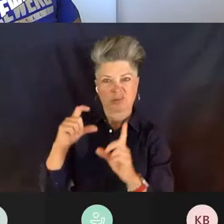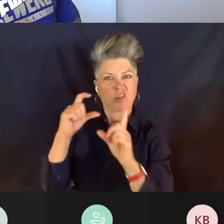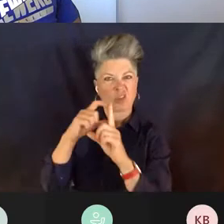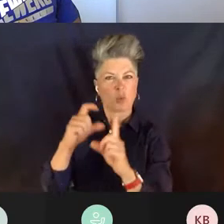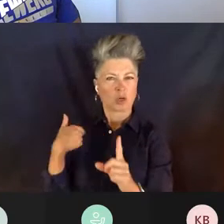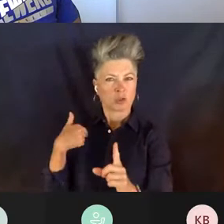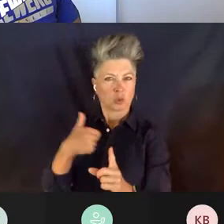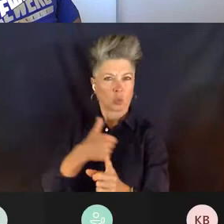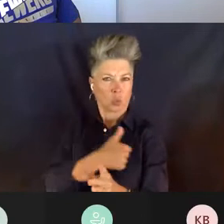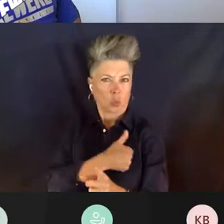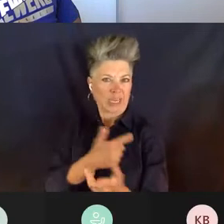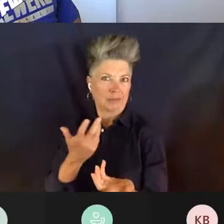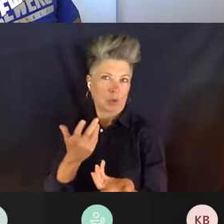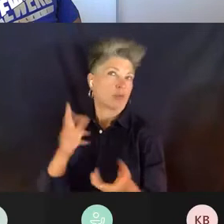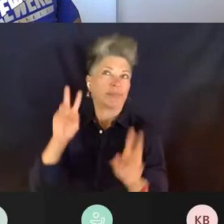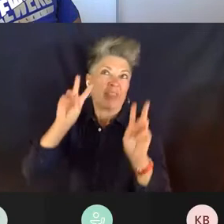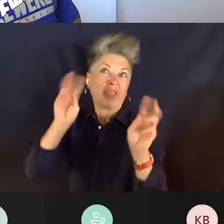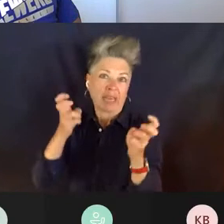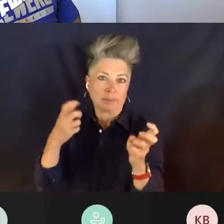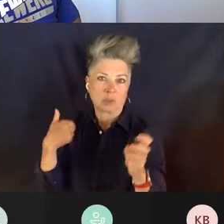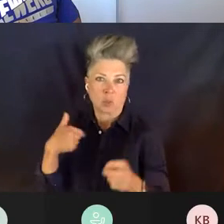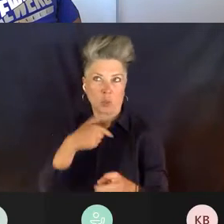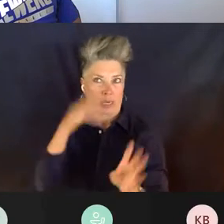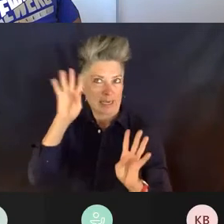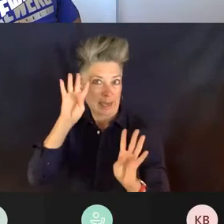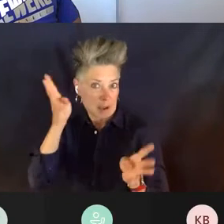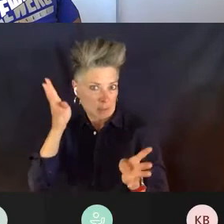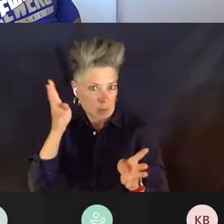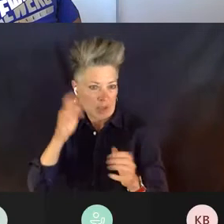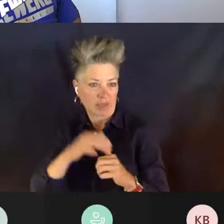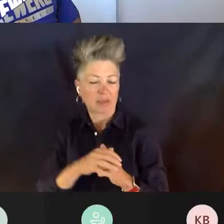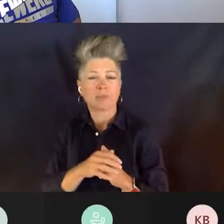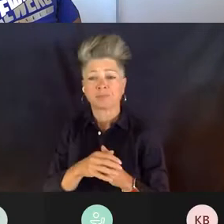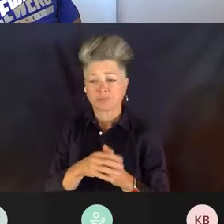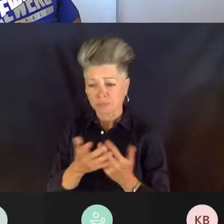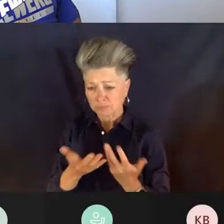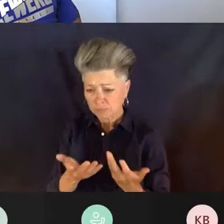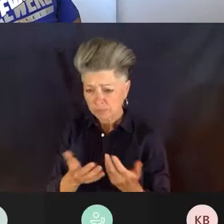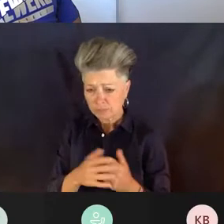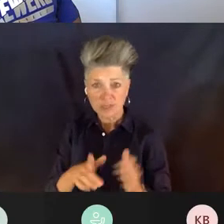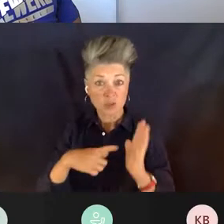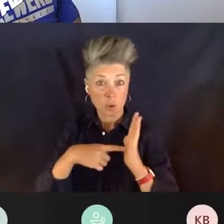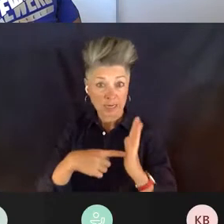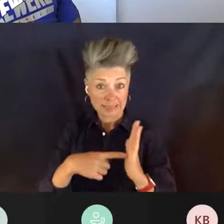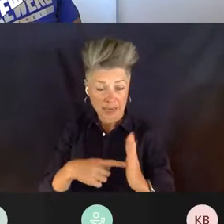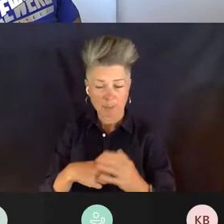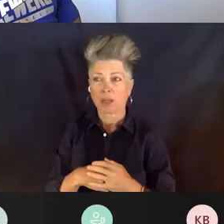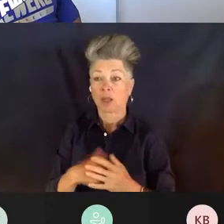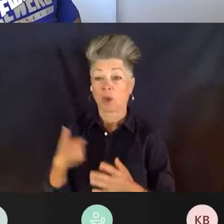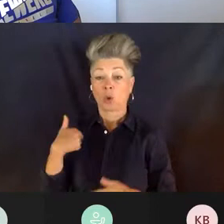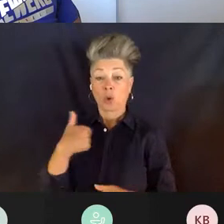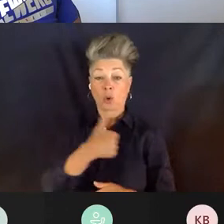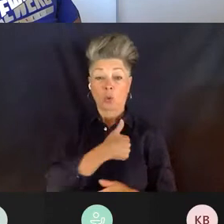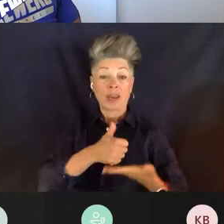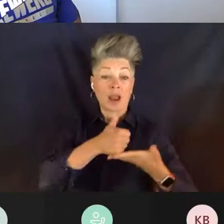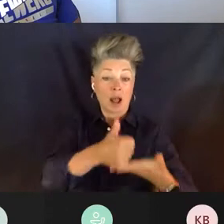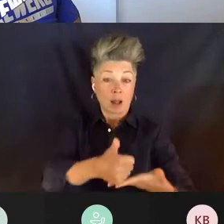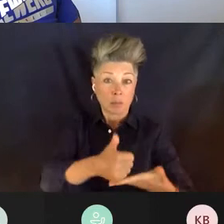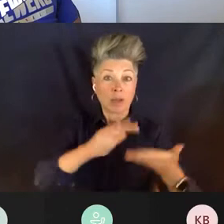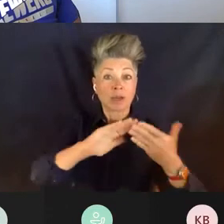we had, or the themes that we had come up with. And so this would be an example. So we help community and